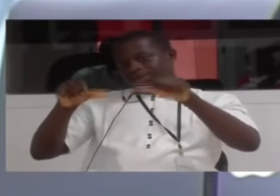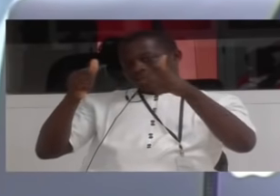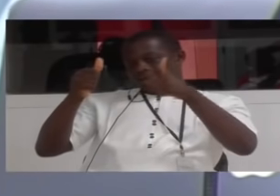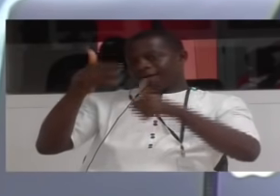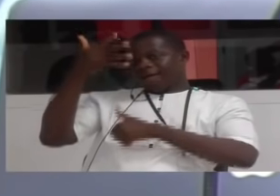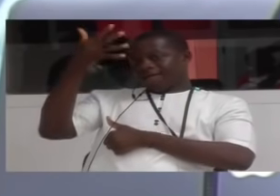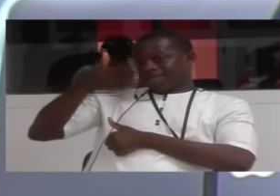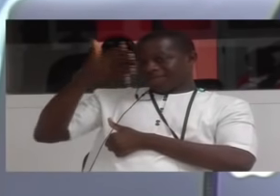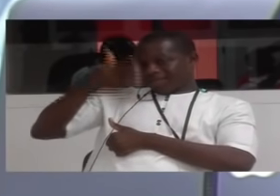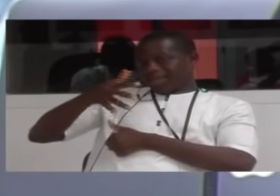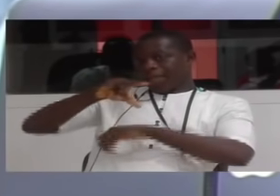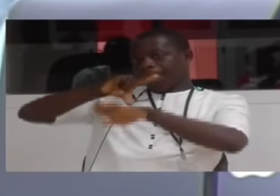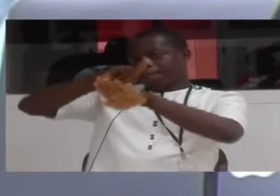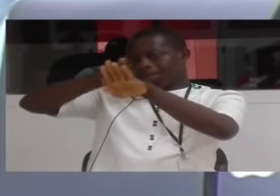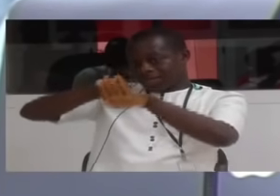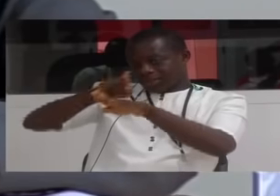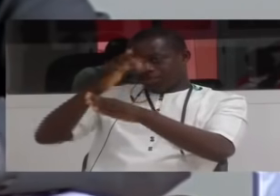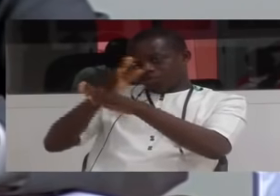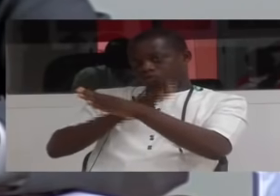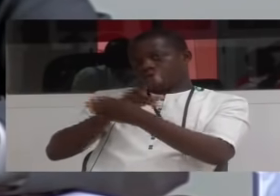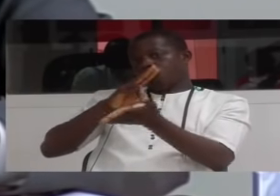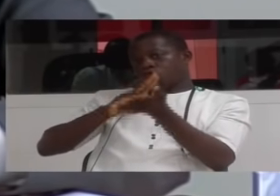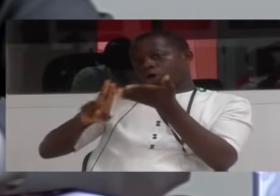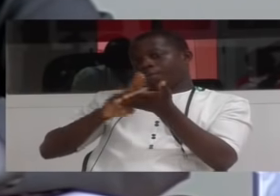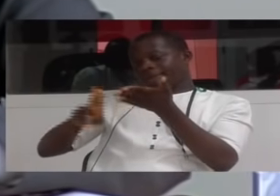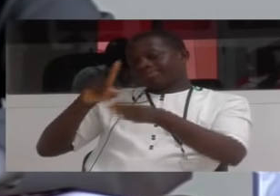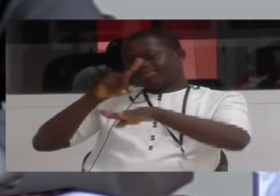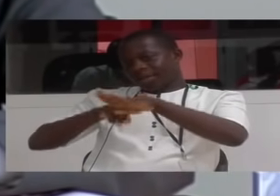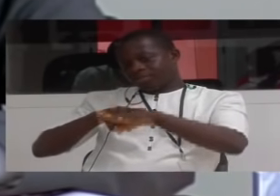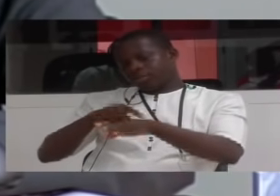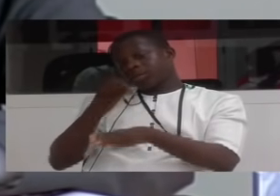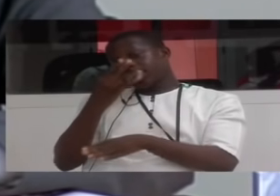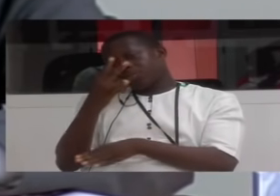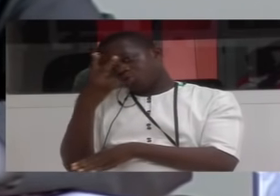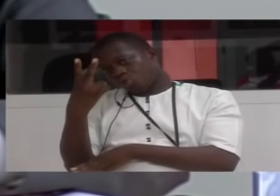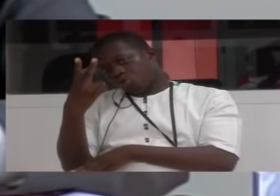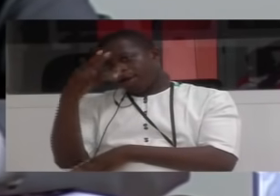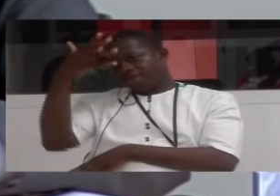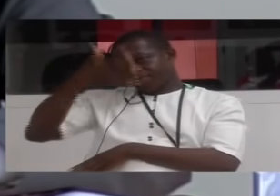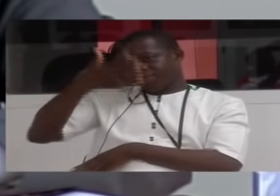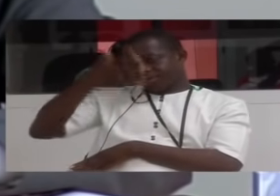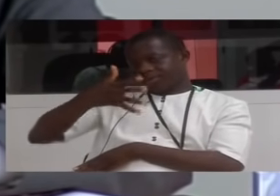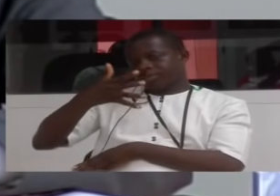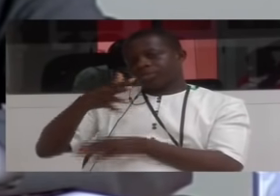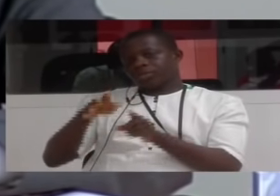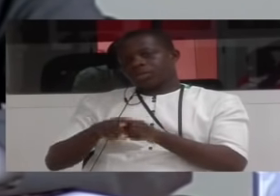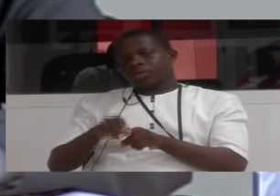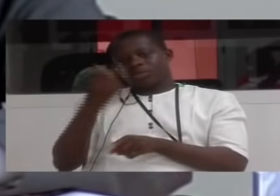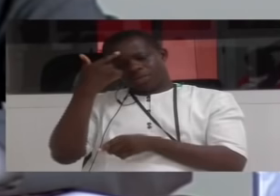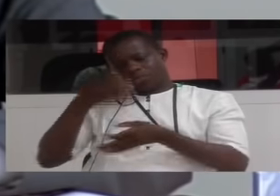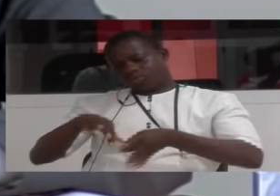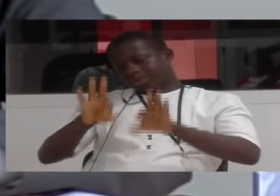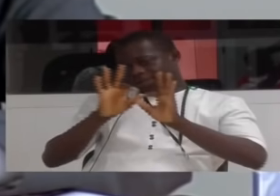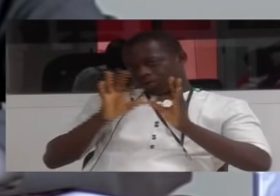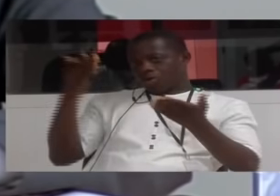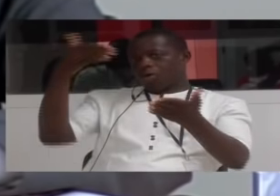15 minutes before the normal time, say 2:15. Well, I can take you to 2:30 if you want to.